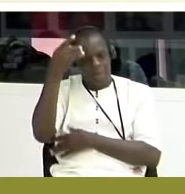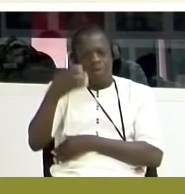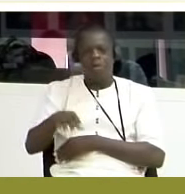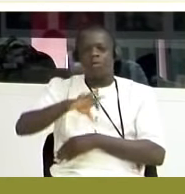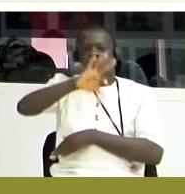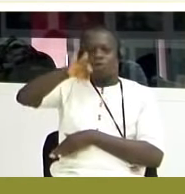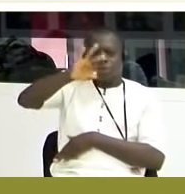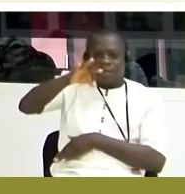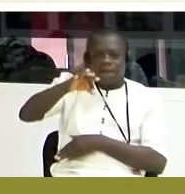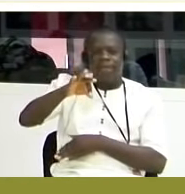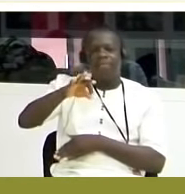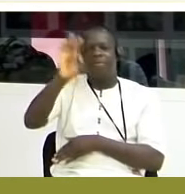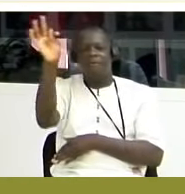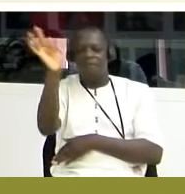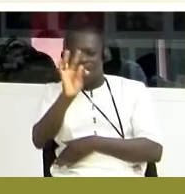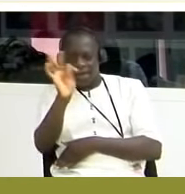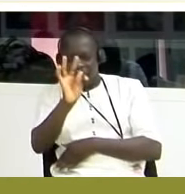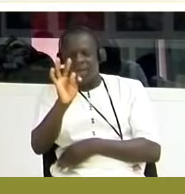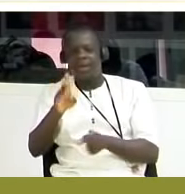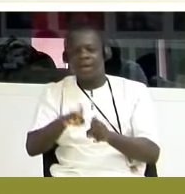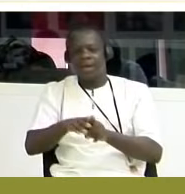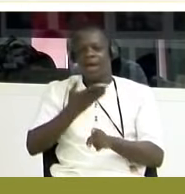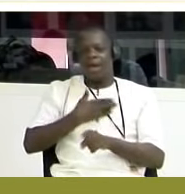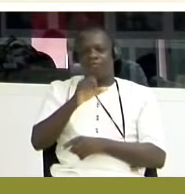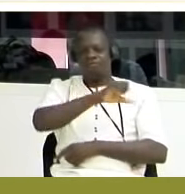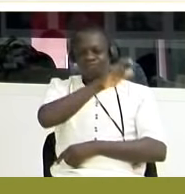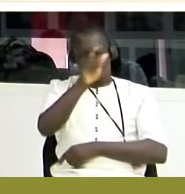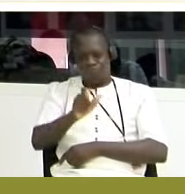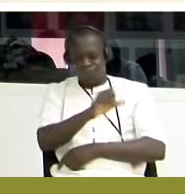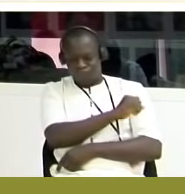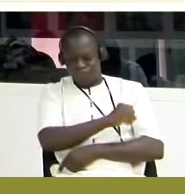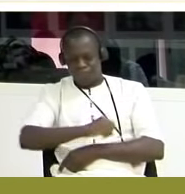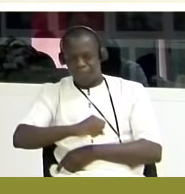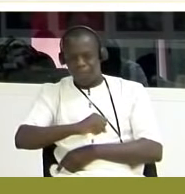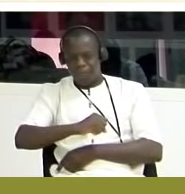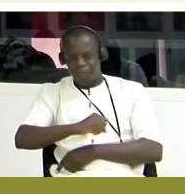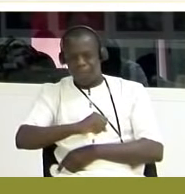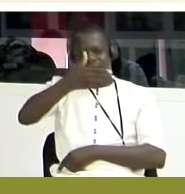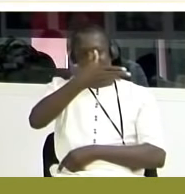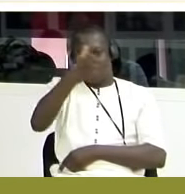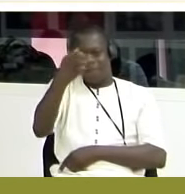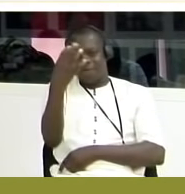Thursday, Friday, the coup d'etat of 1994